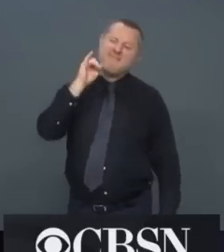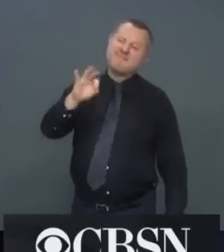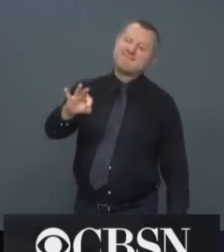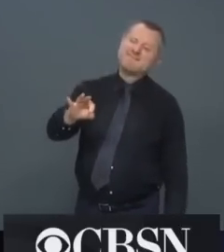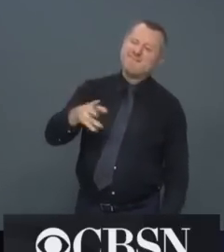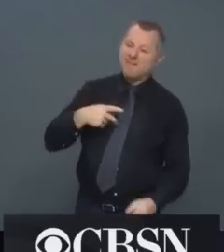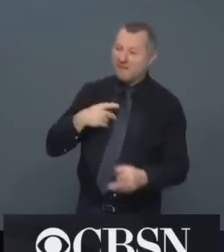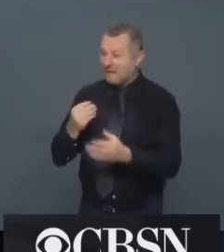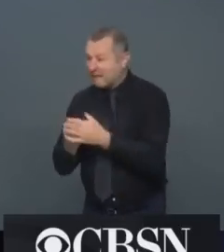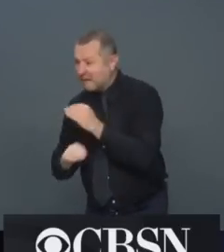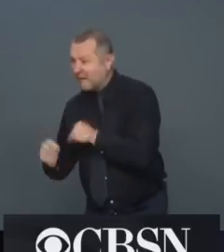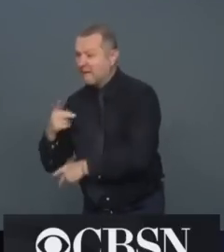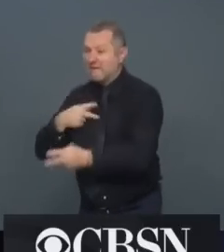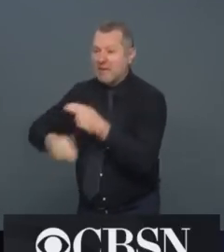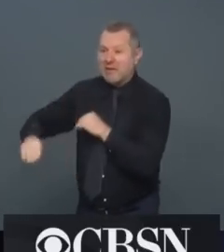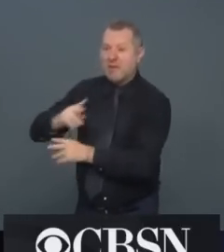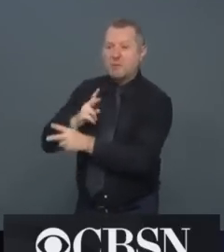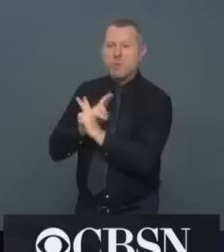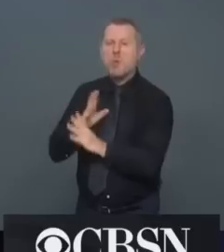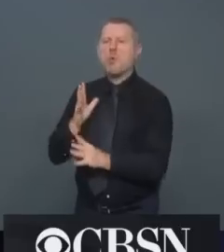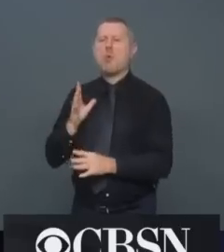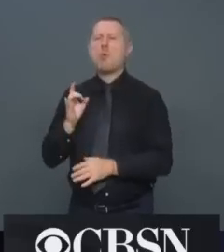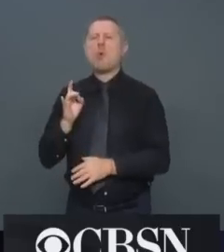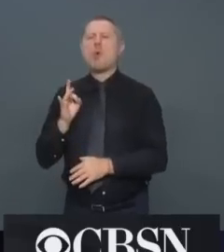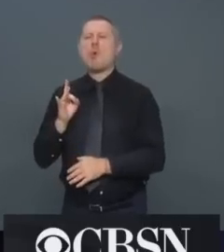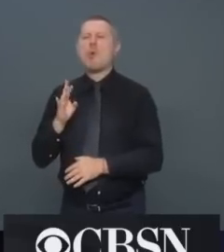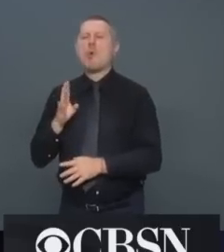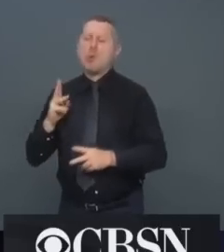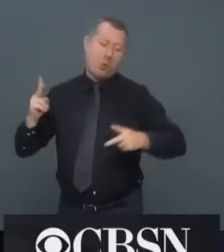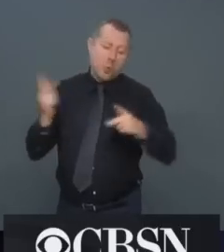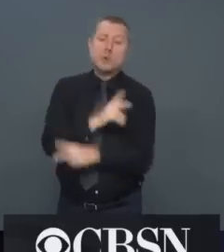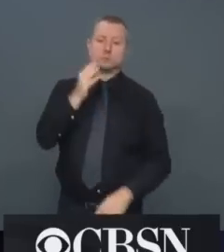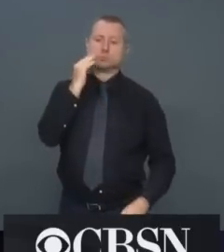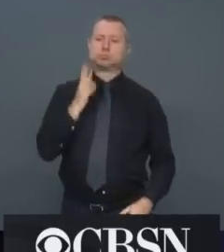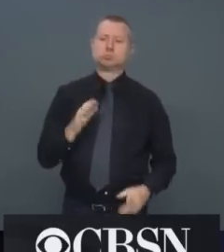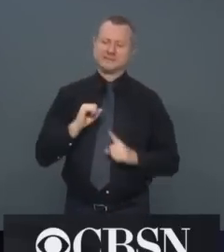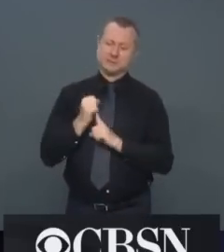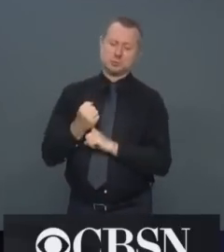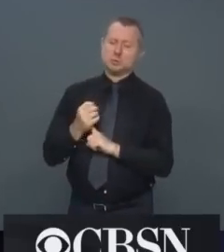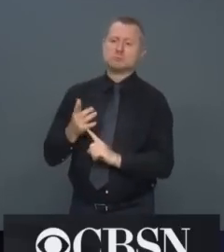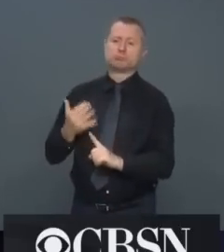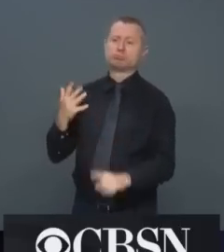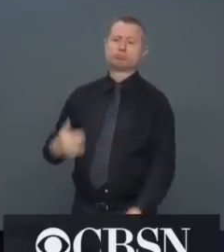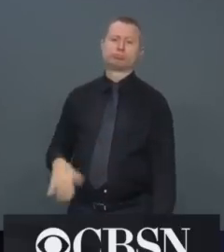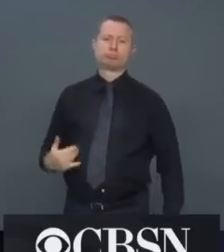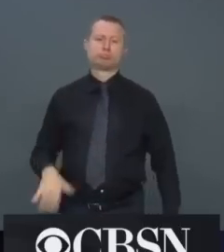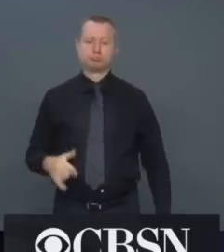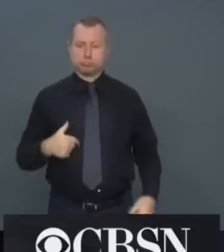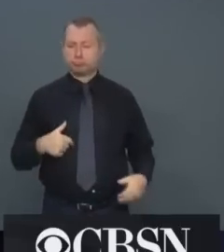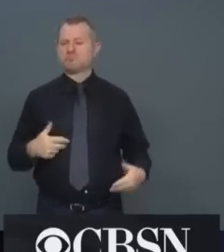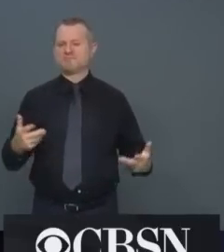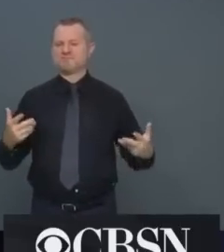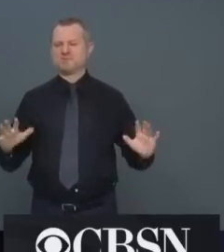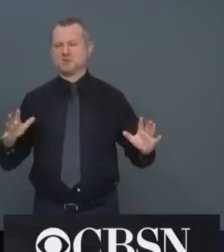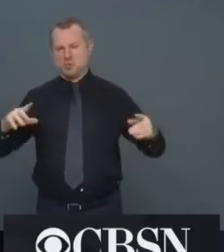be a worst-case scenario. It would be tremendously